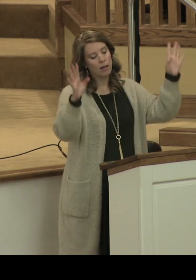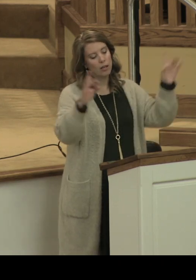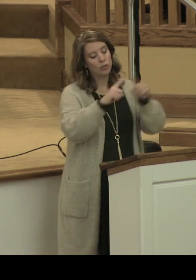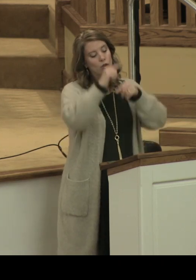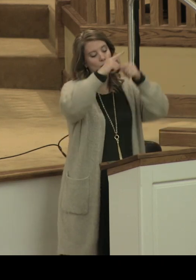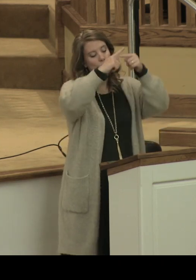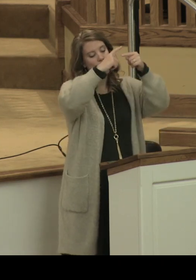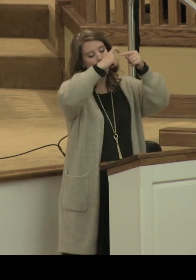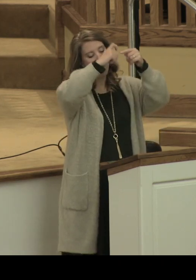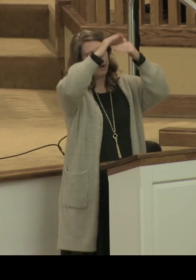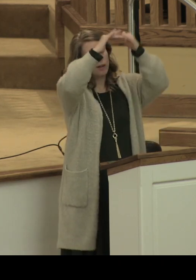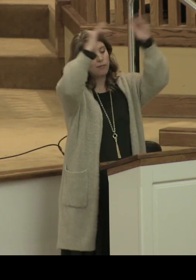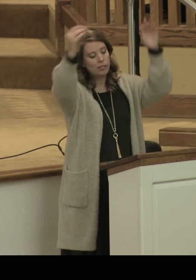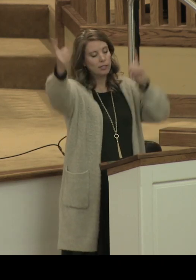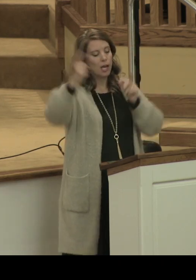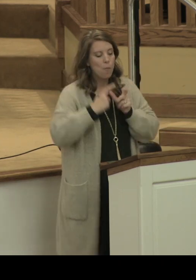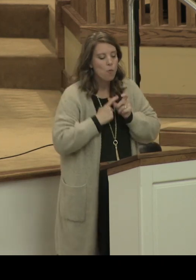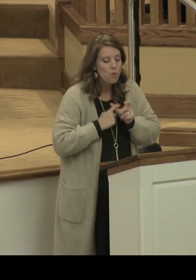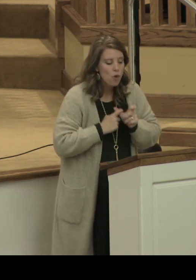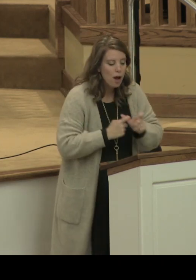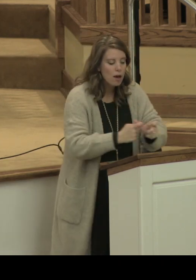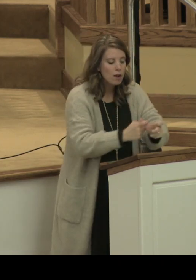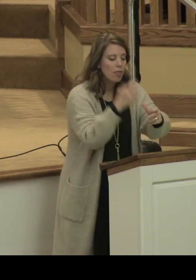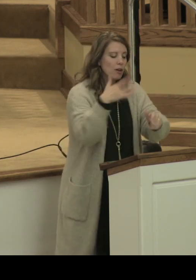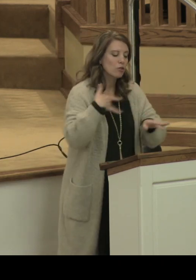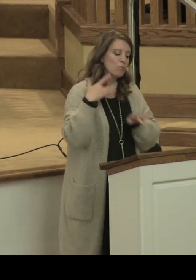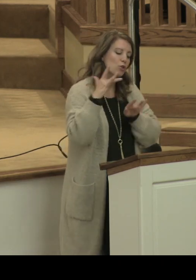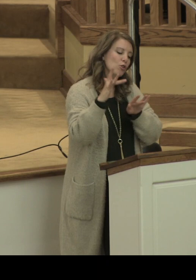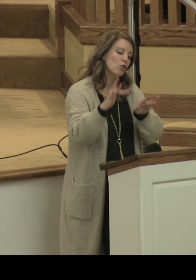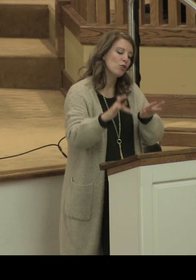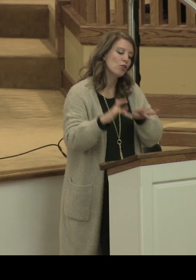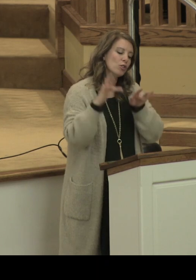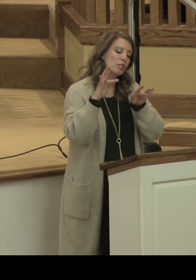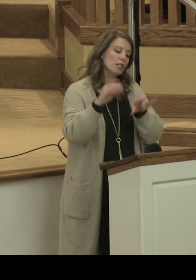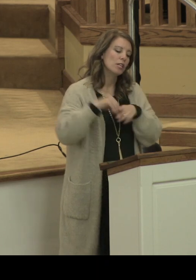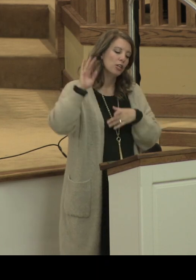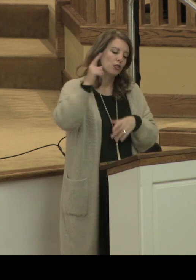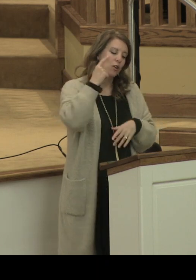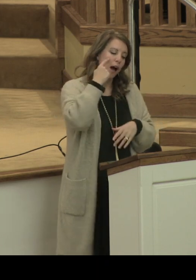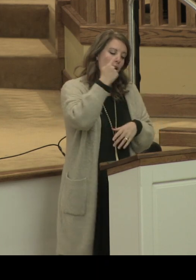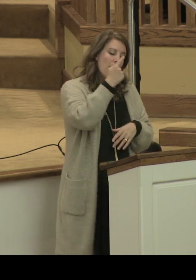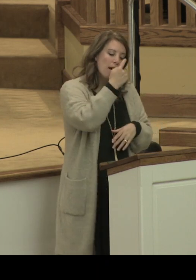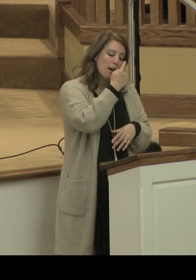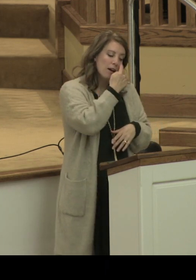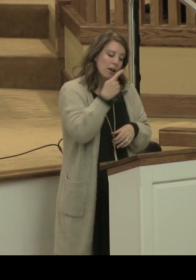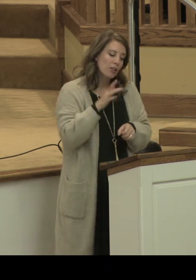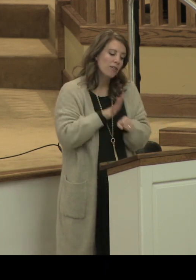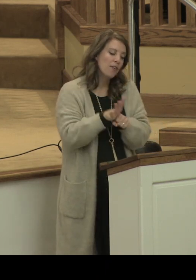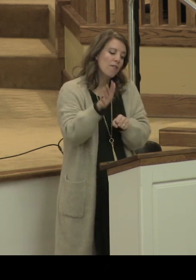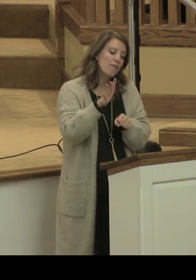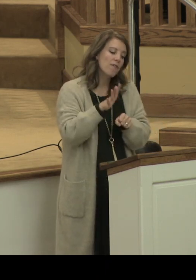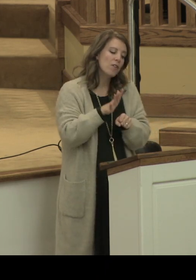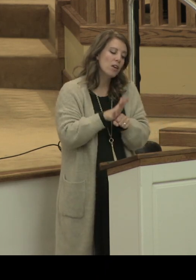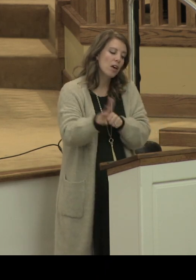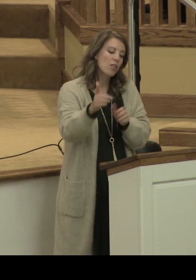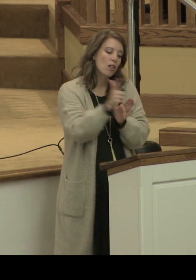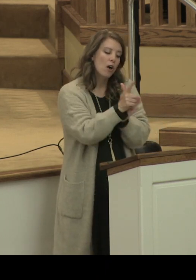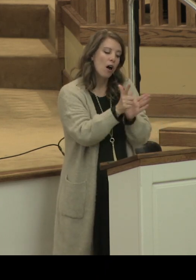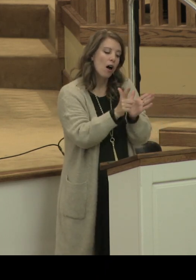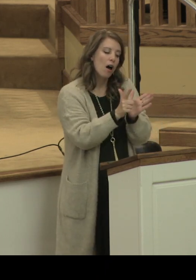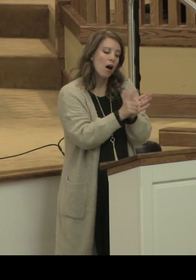heaven you came running. There was mercy in your eyes to fulfill the law